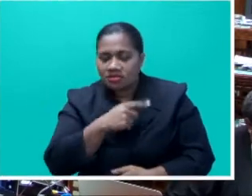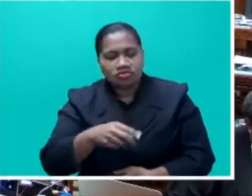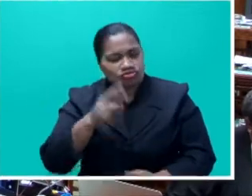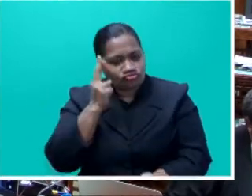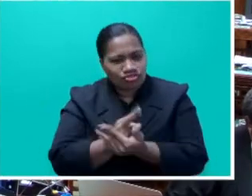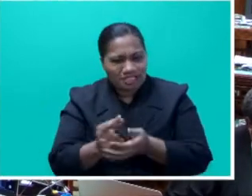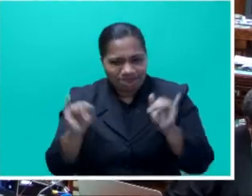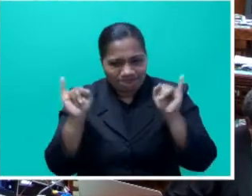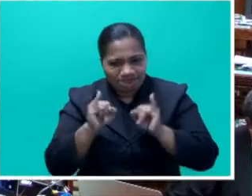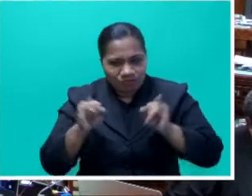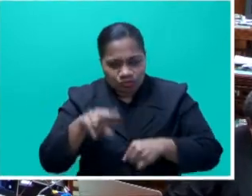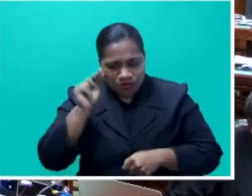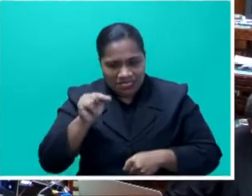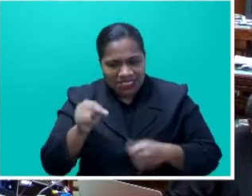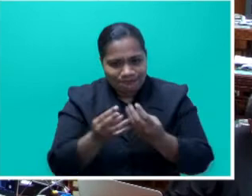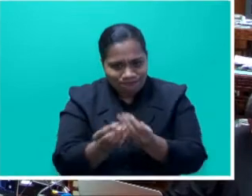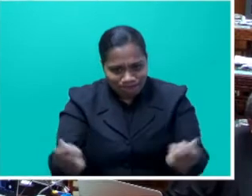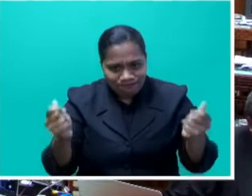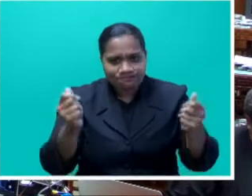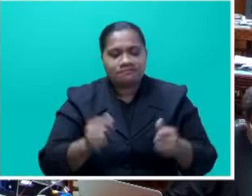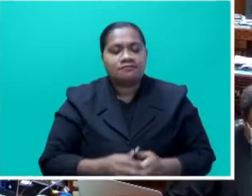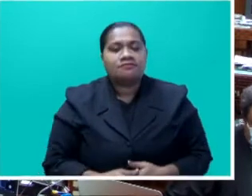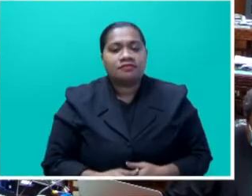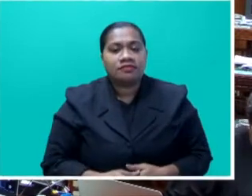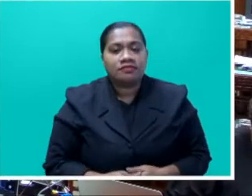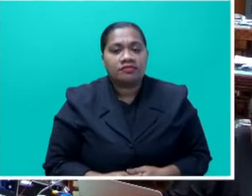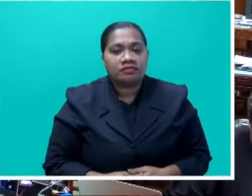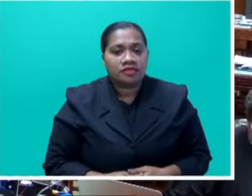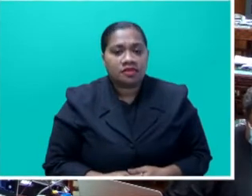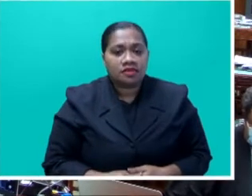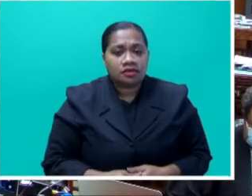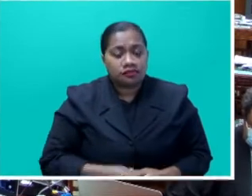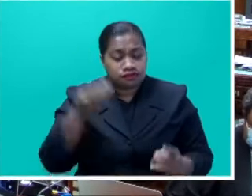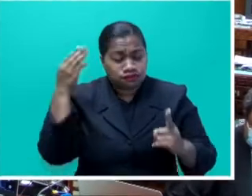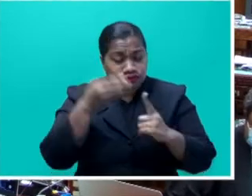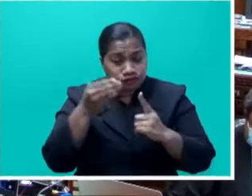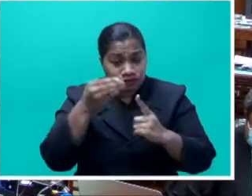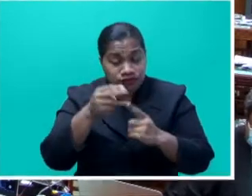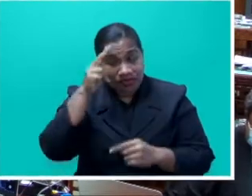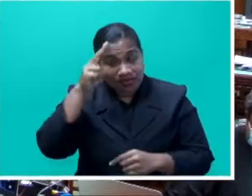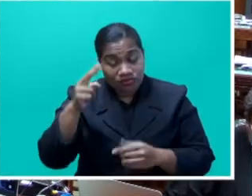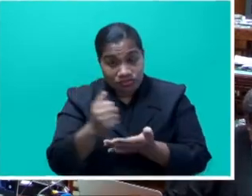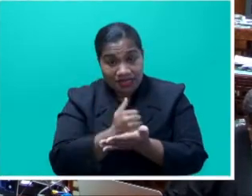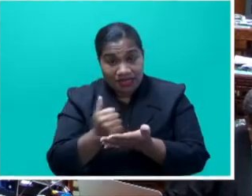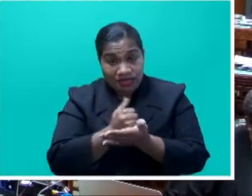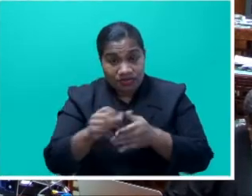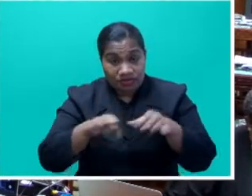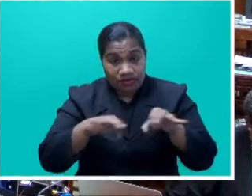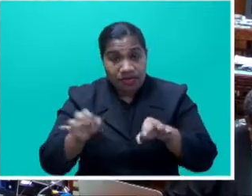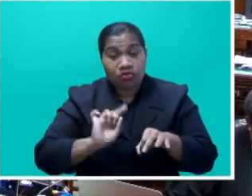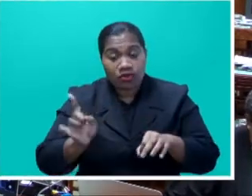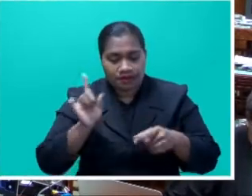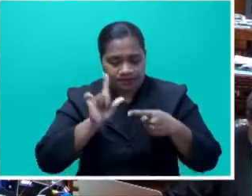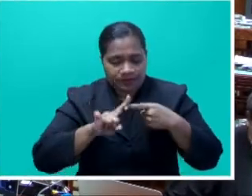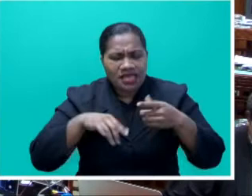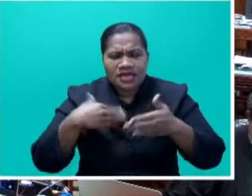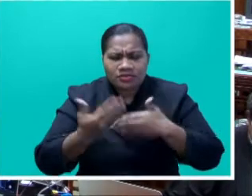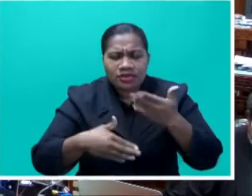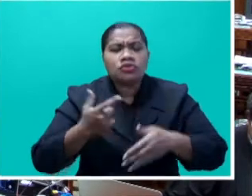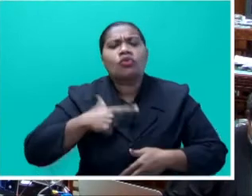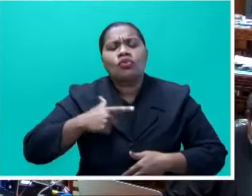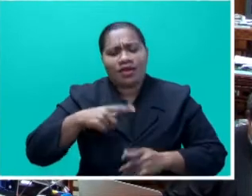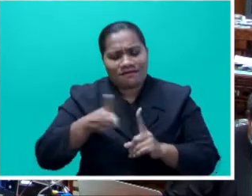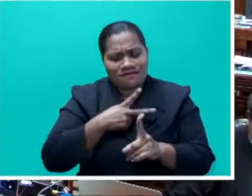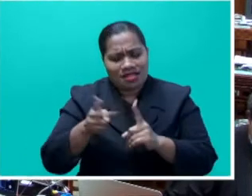to be addressed. The key components of the National Action Plan would be: 1, an explanation of why violence happens in